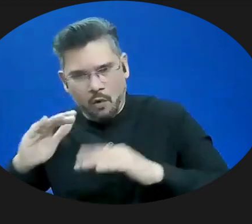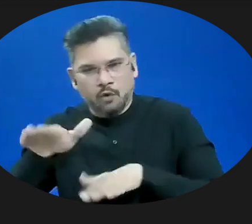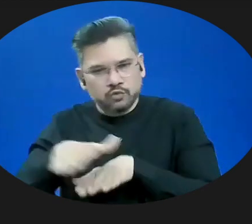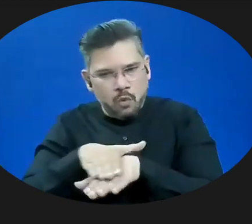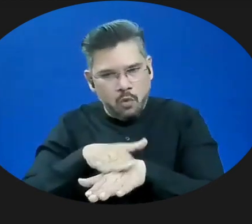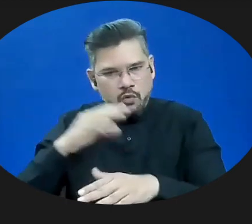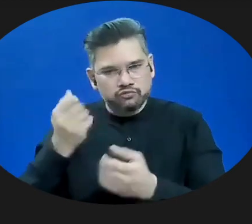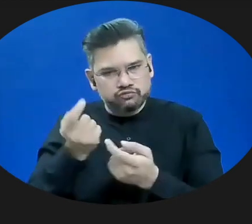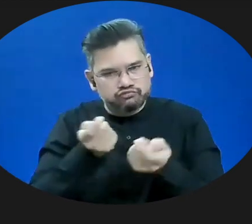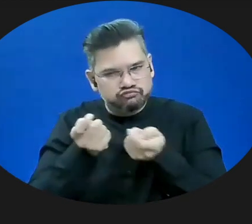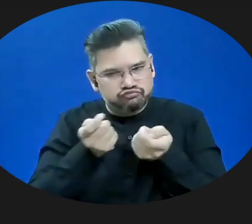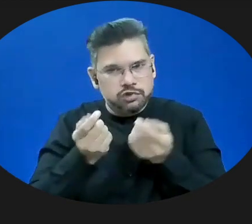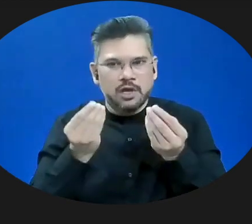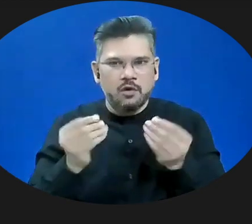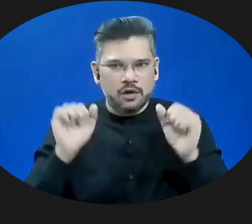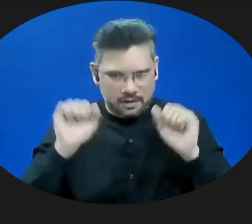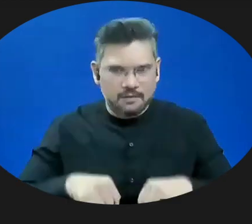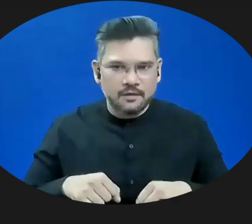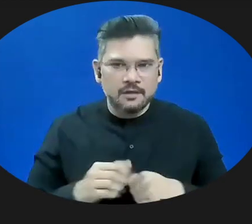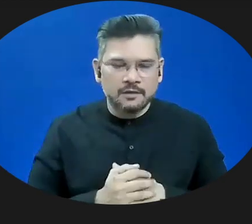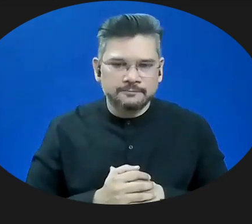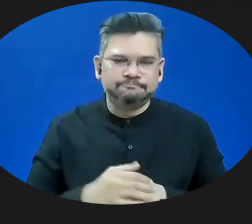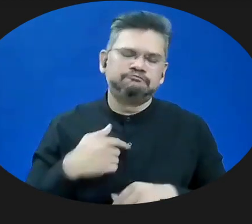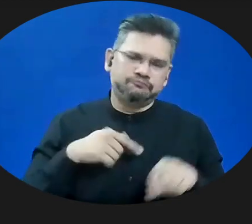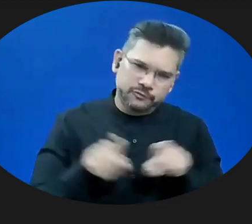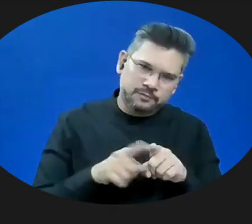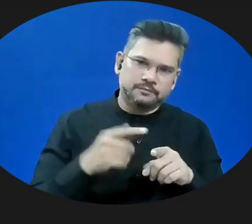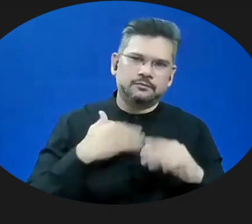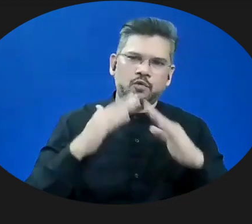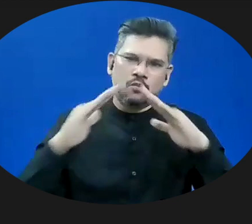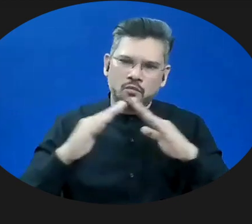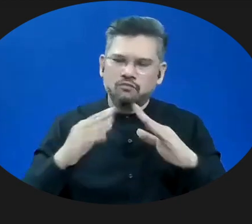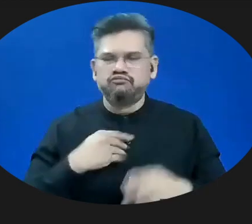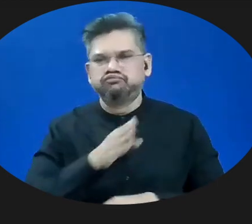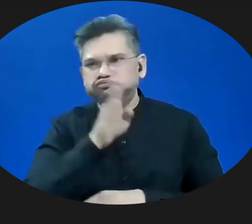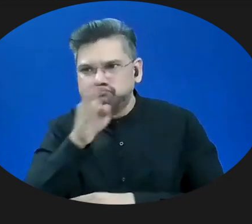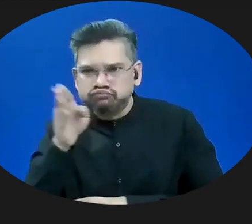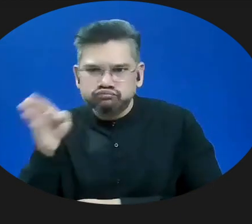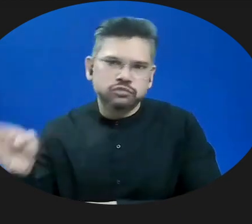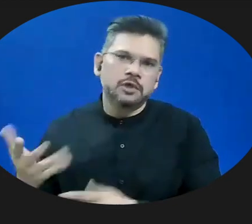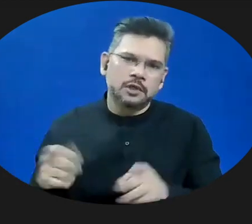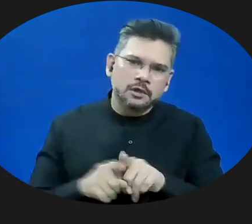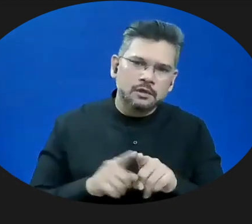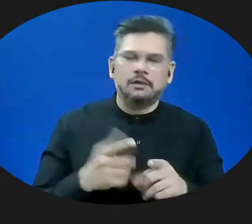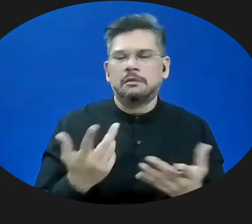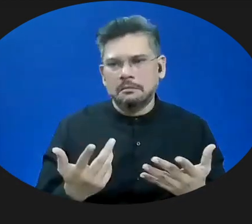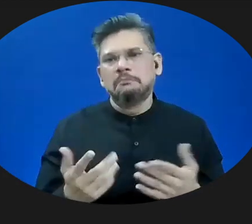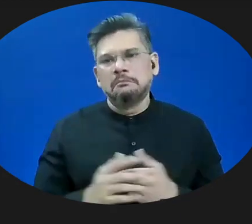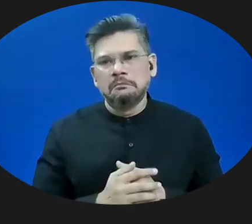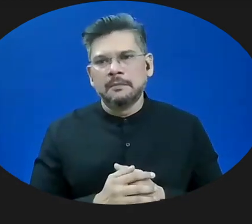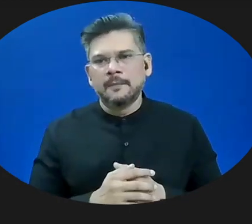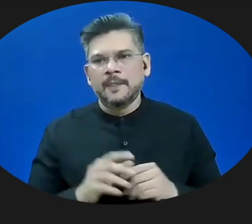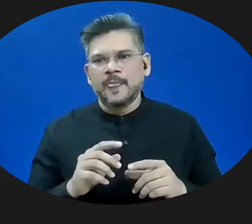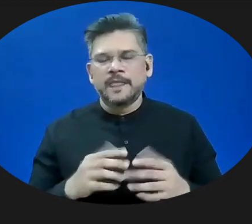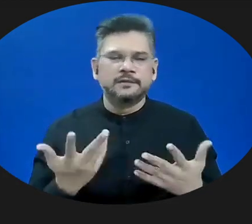self-advocate also. I do home visit. I take calls, from people. I just took calls from a